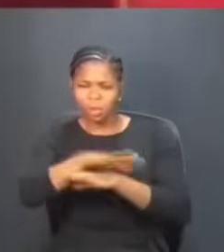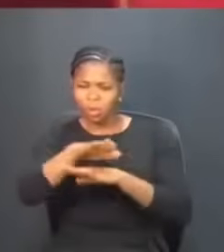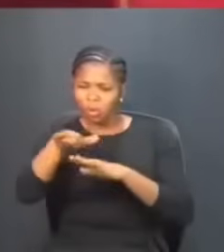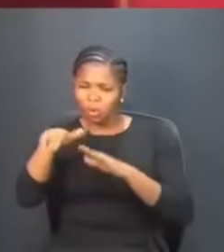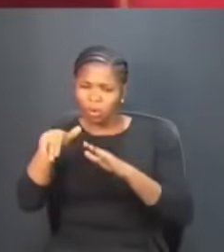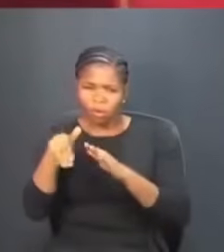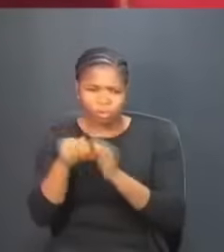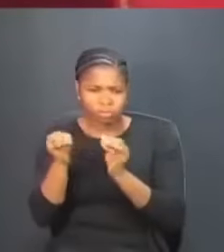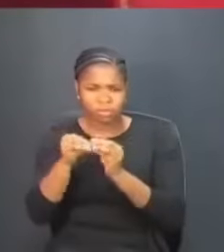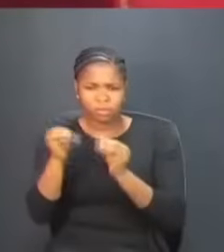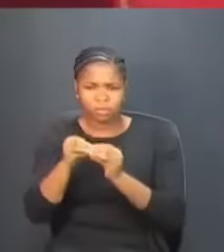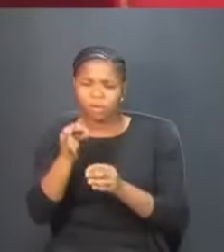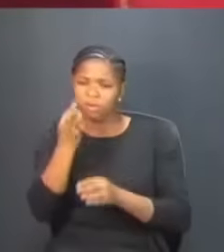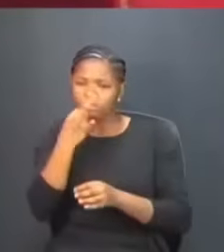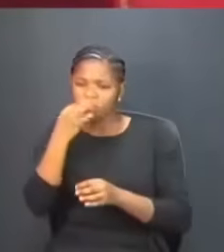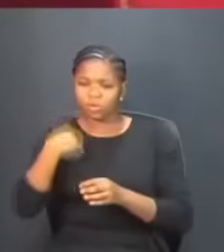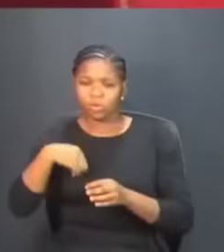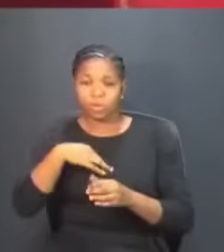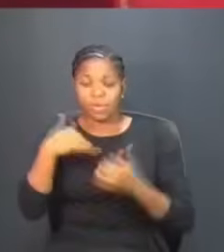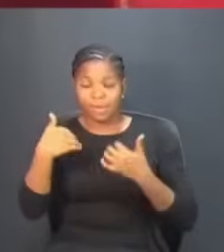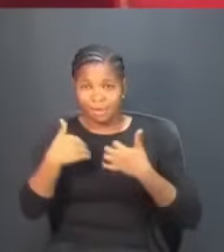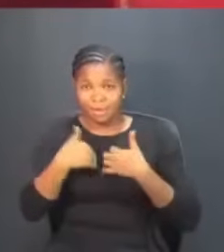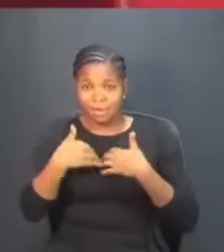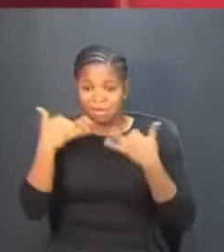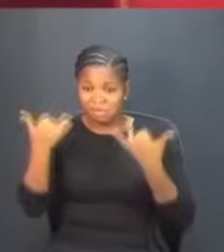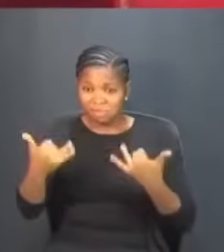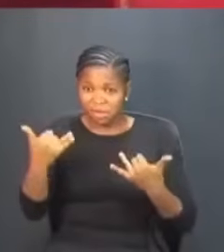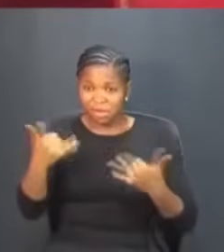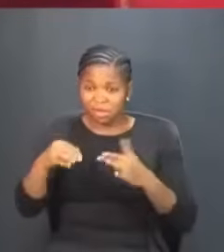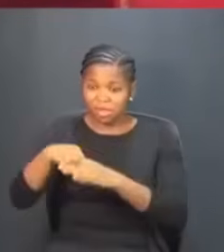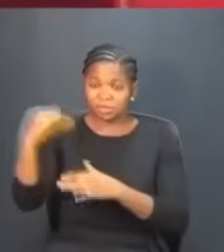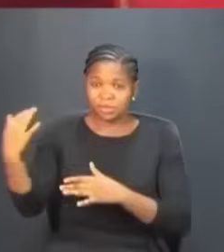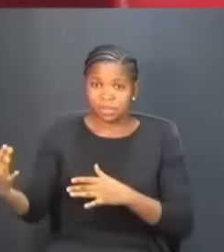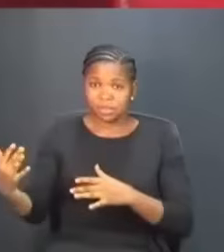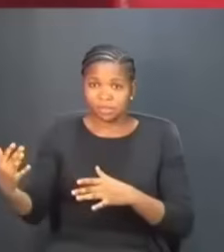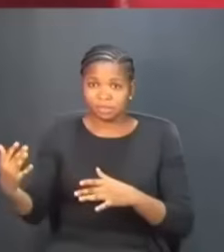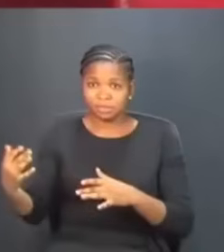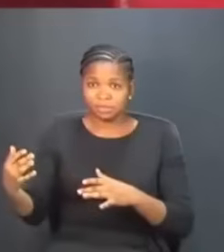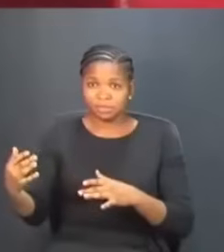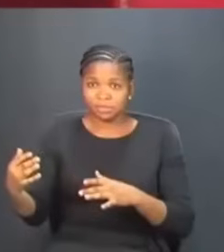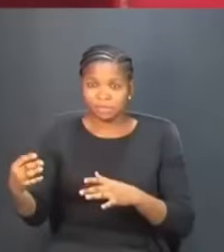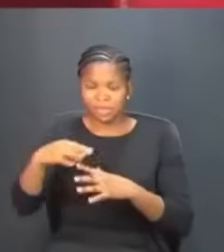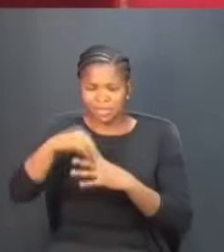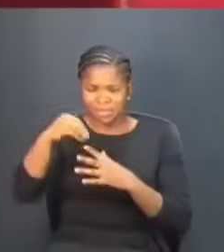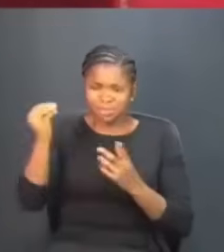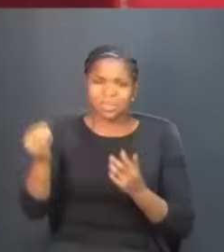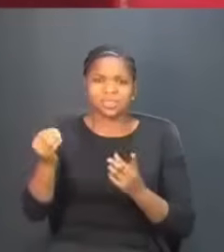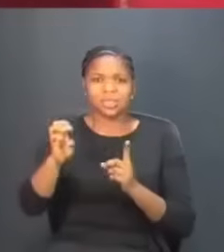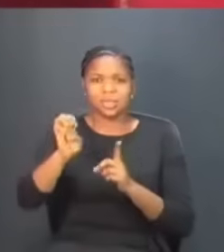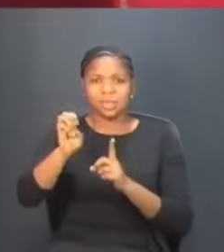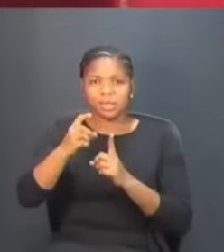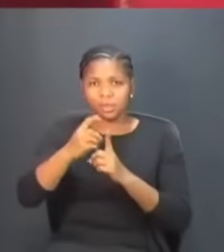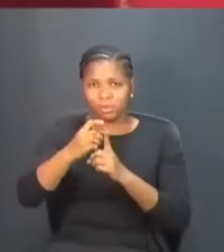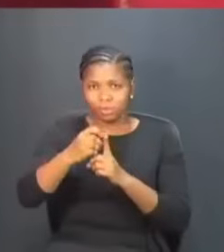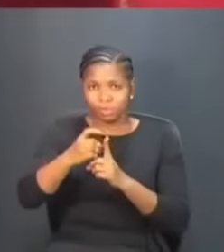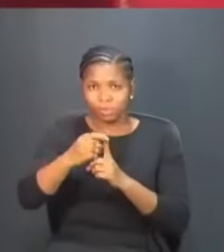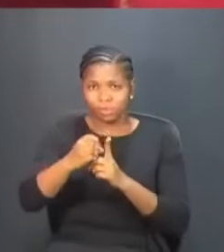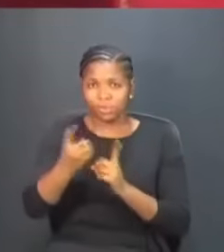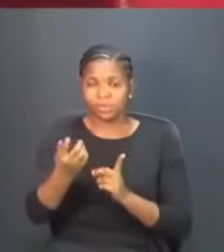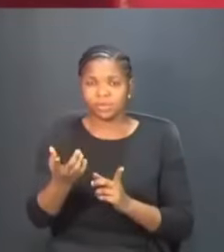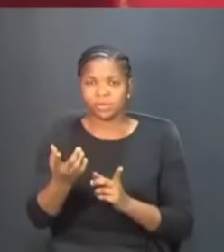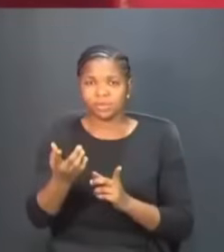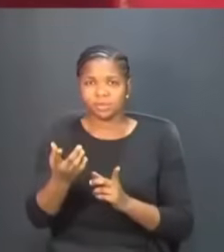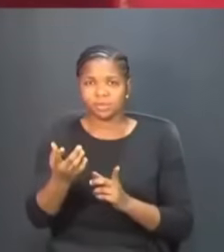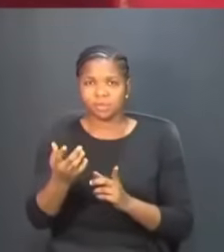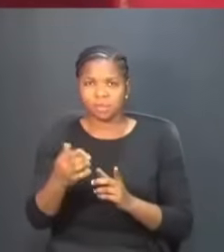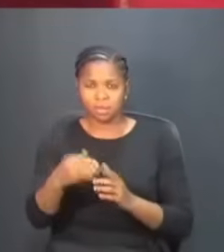we have in our system now, especially paddy rice. So I'm surprised that even in minority, you cannot